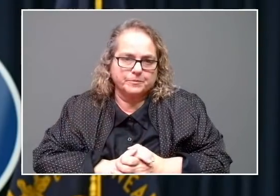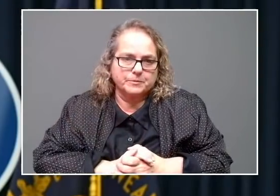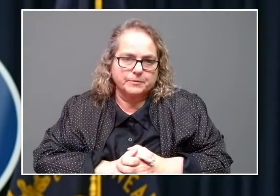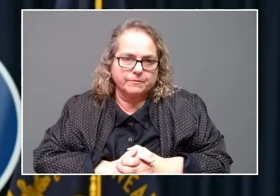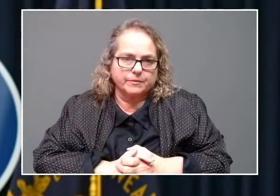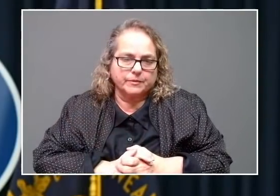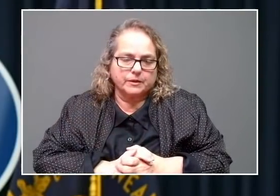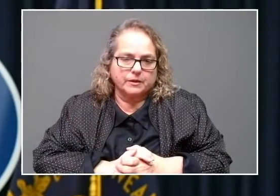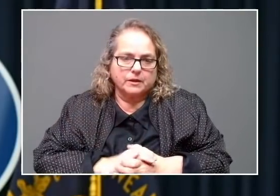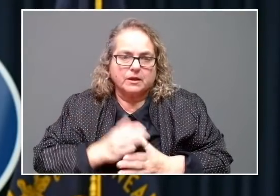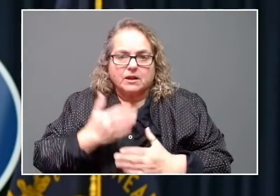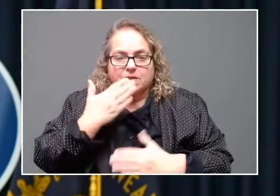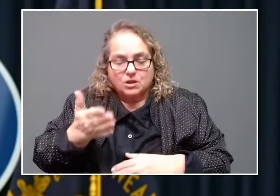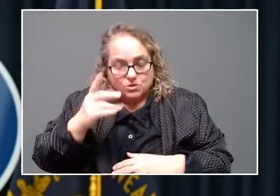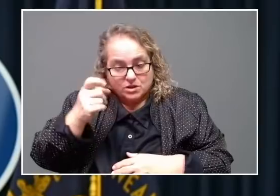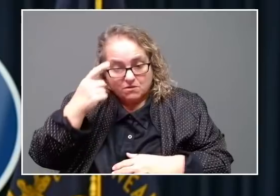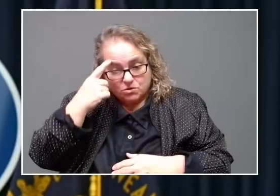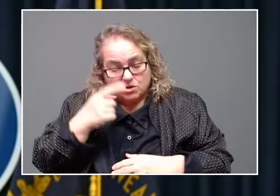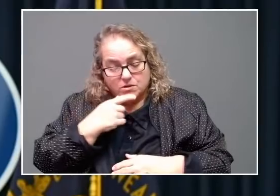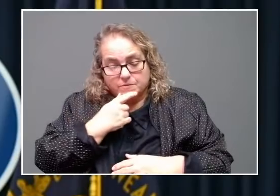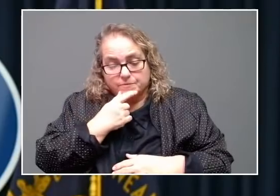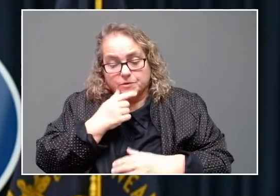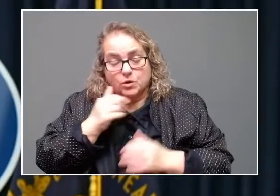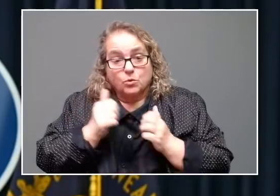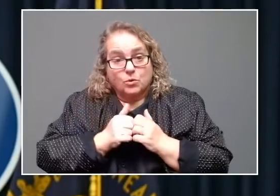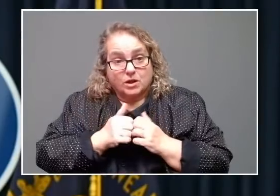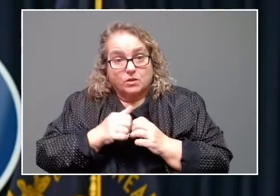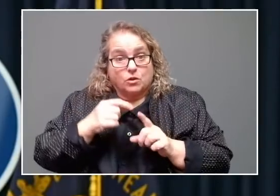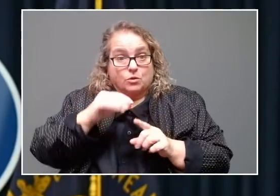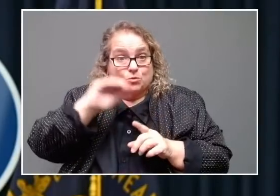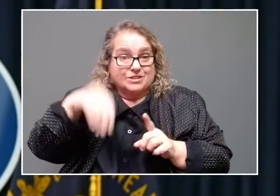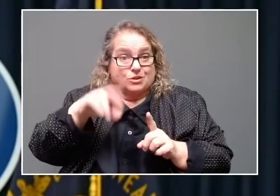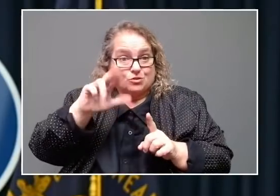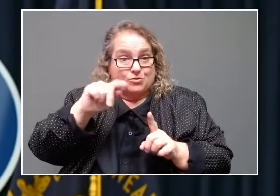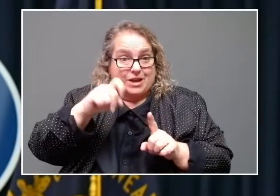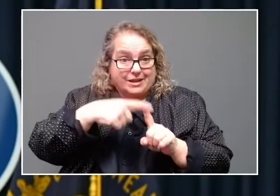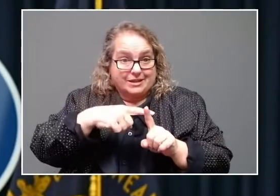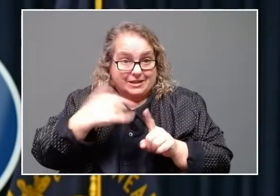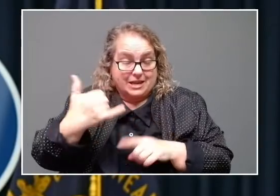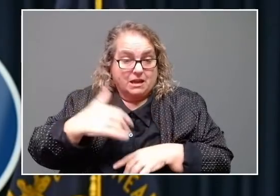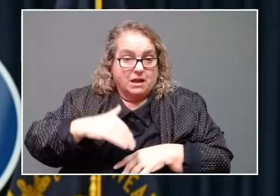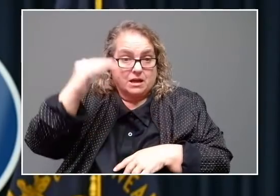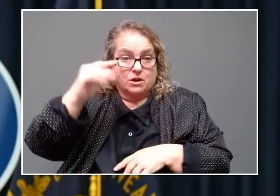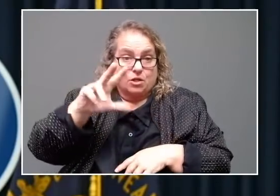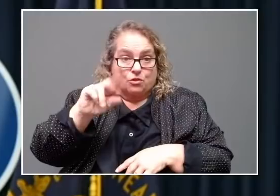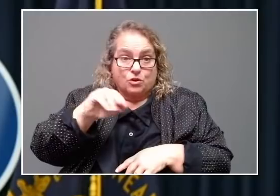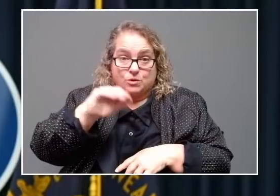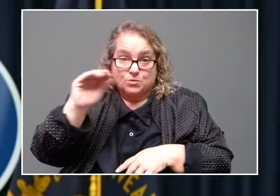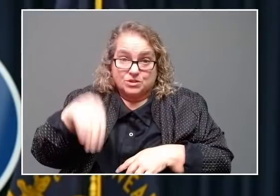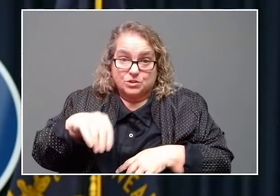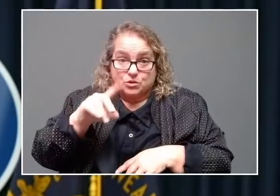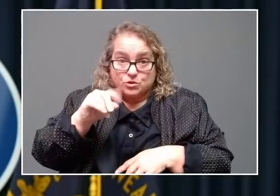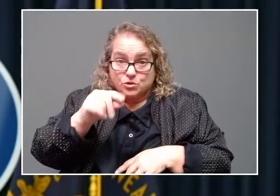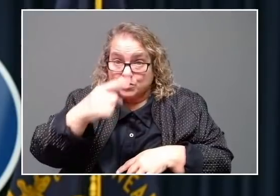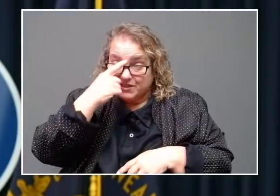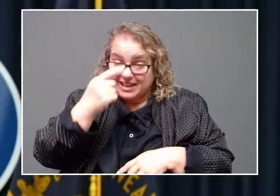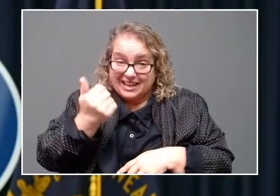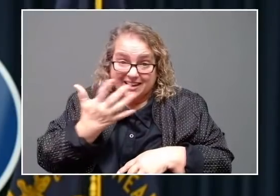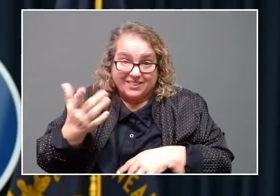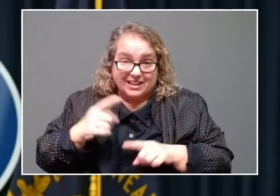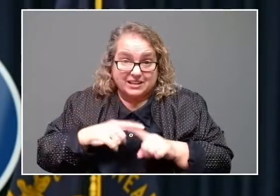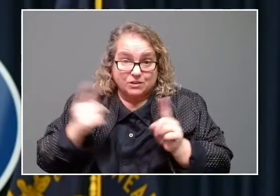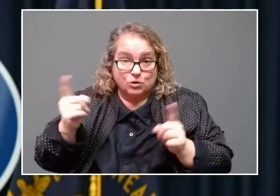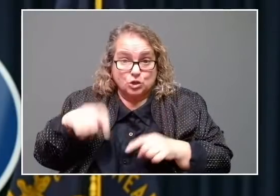Thank you, Governor. With the positivity rate around 30%, do you think anything different should be done